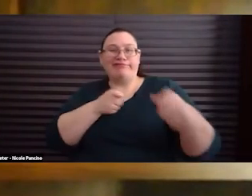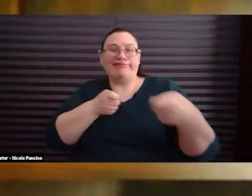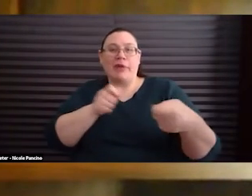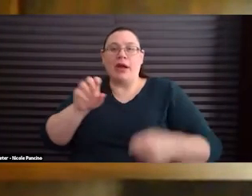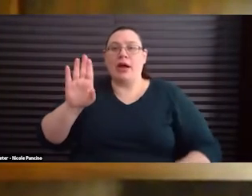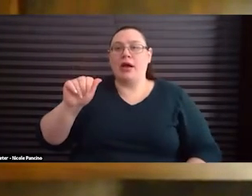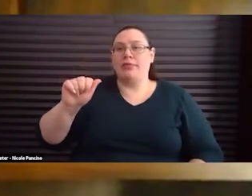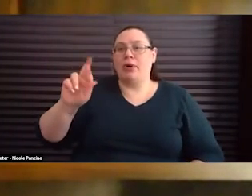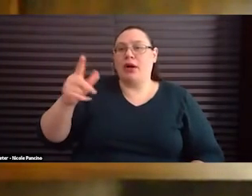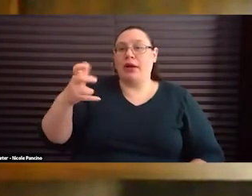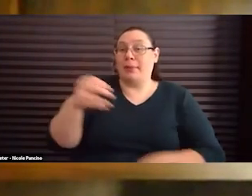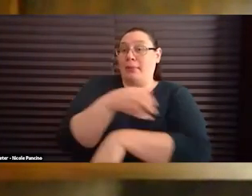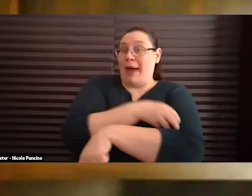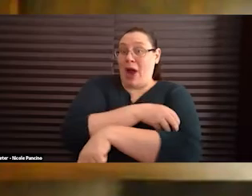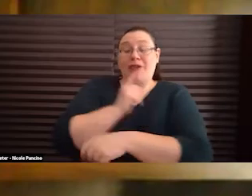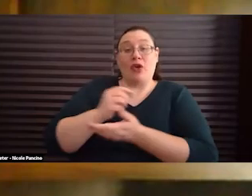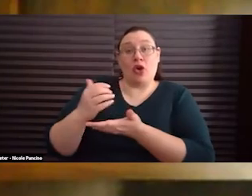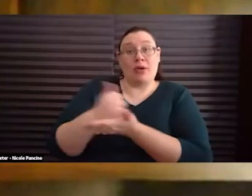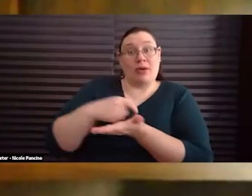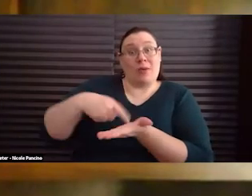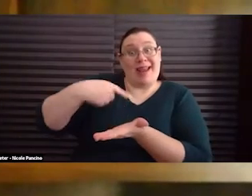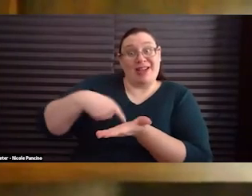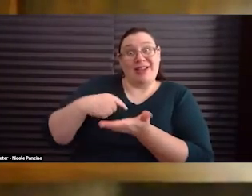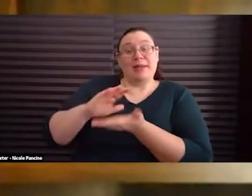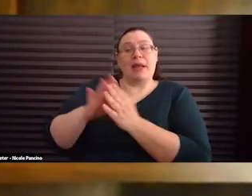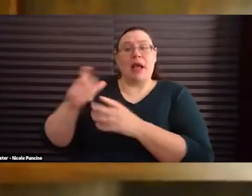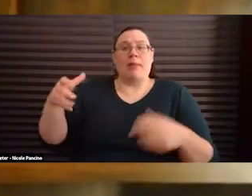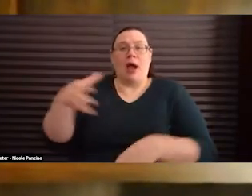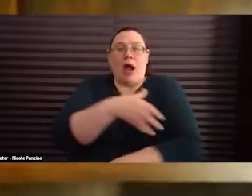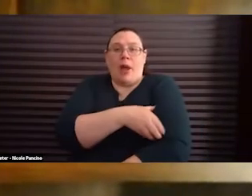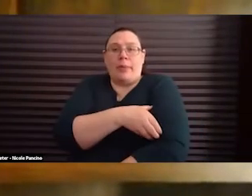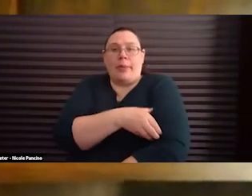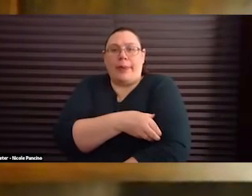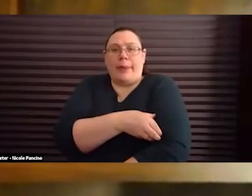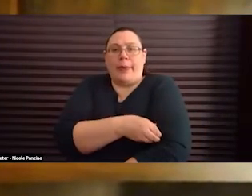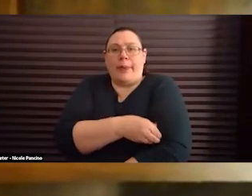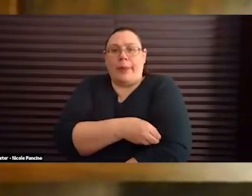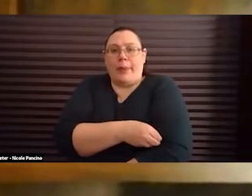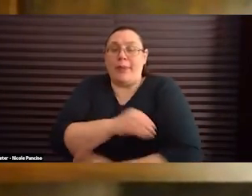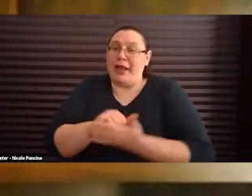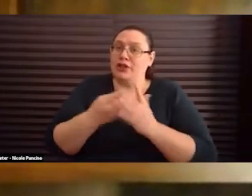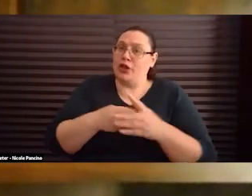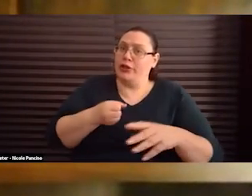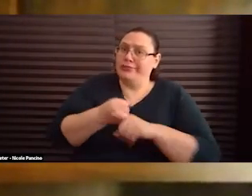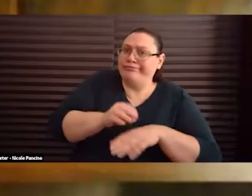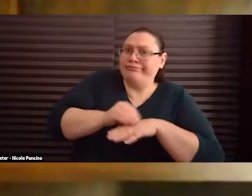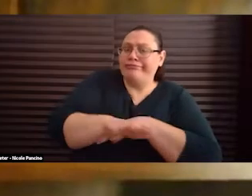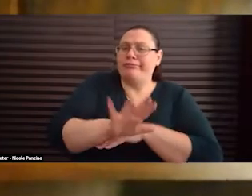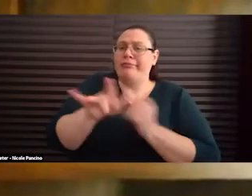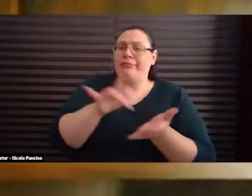their wages is getting less and less. And this begins to hollow out the middle class. And this is happening with our members as